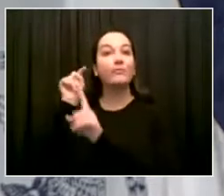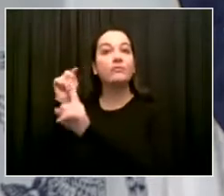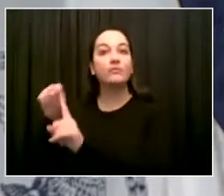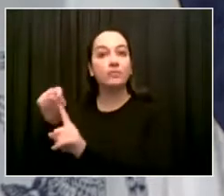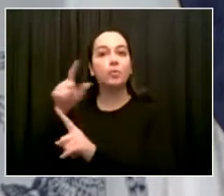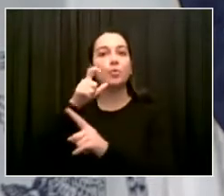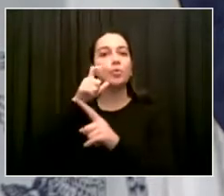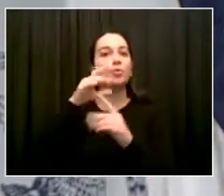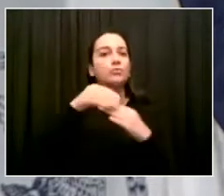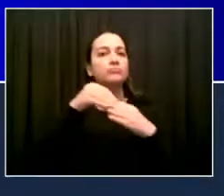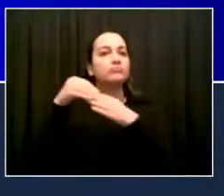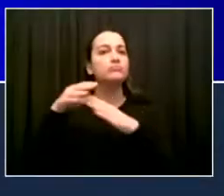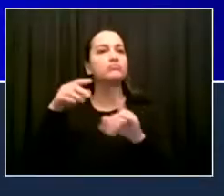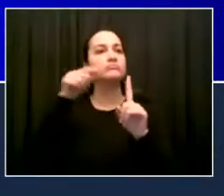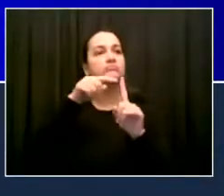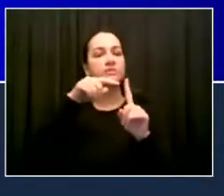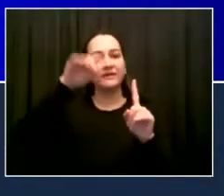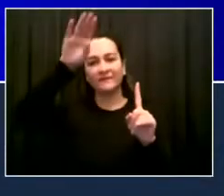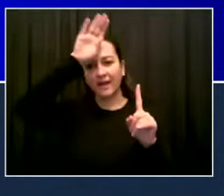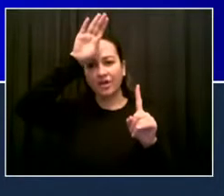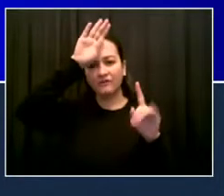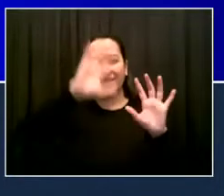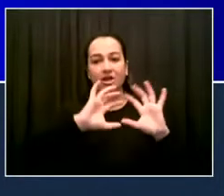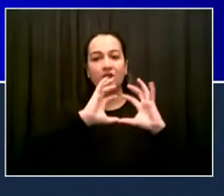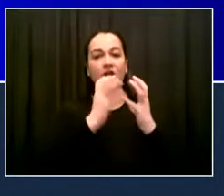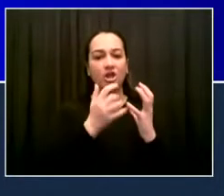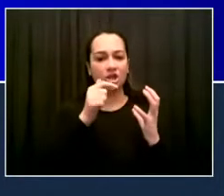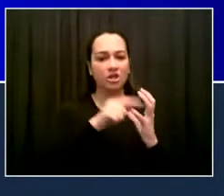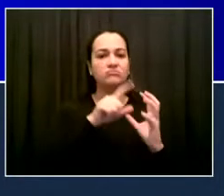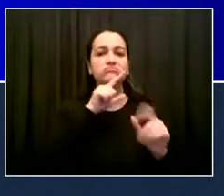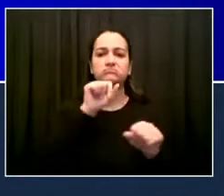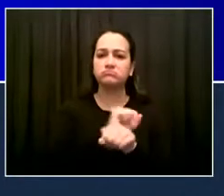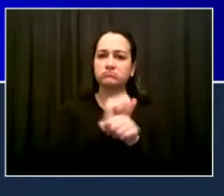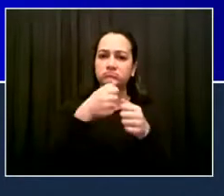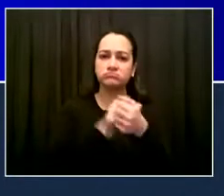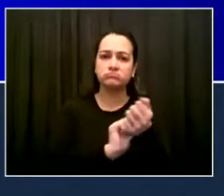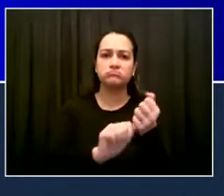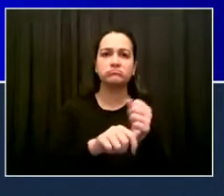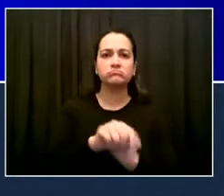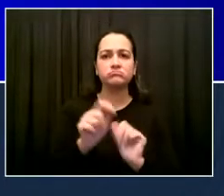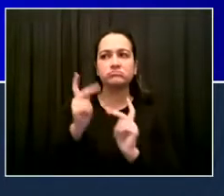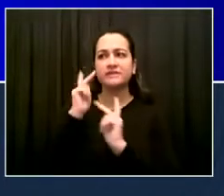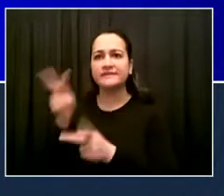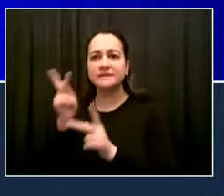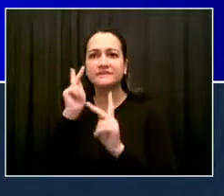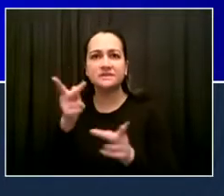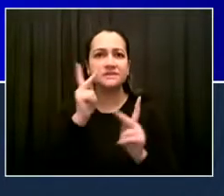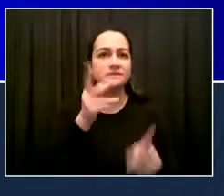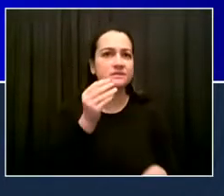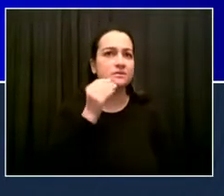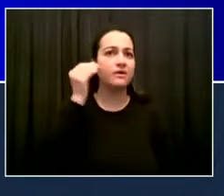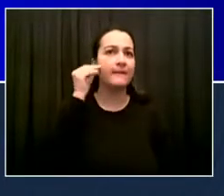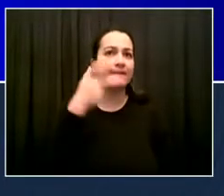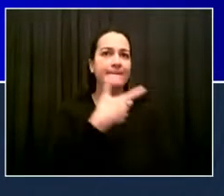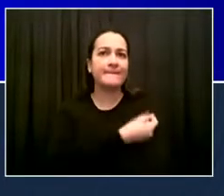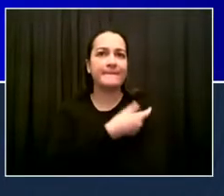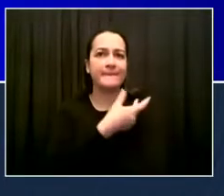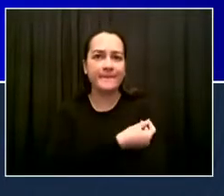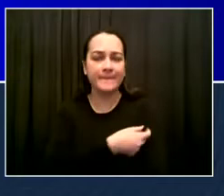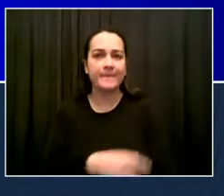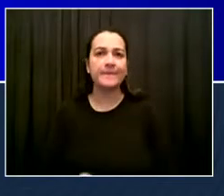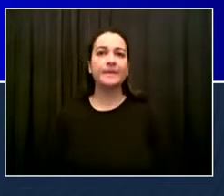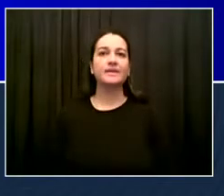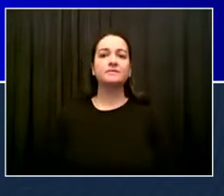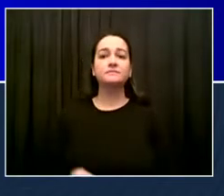thank all the taxi drivers who are a part of this heroic effort. It's amazing to see so many